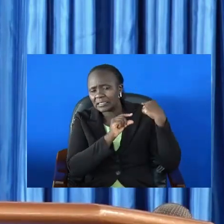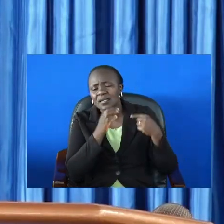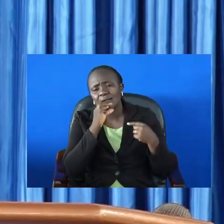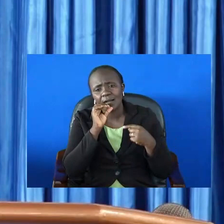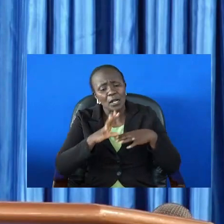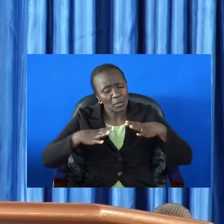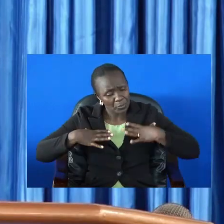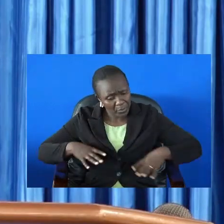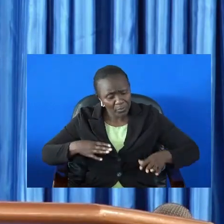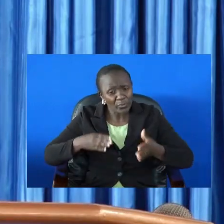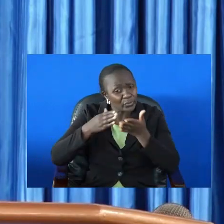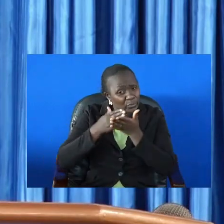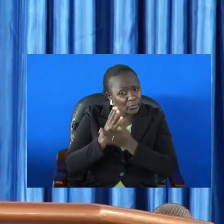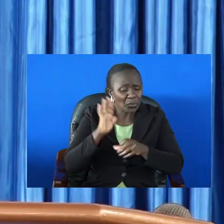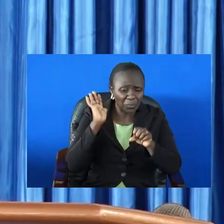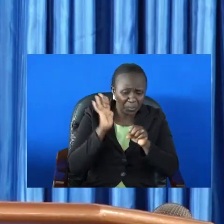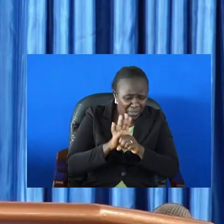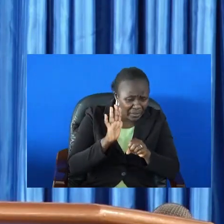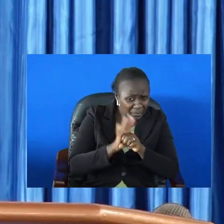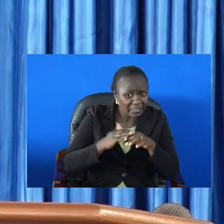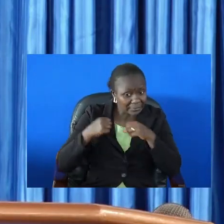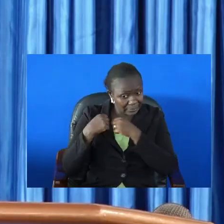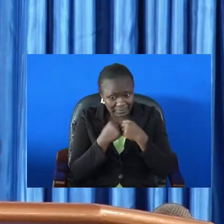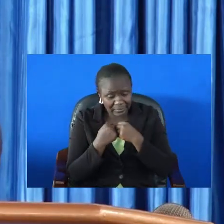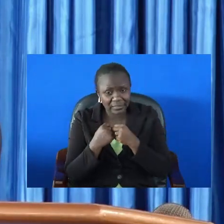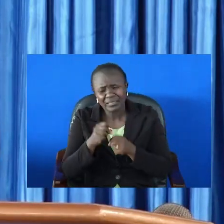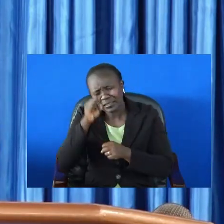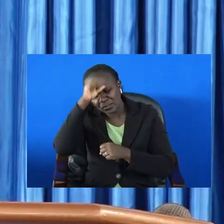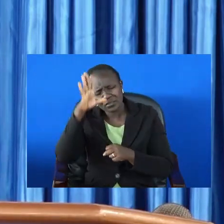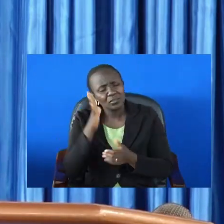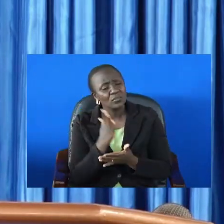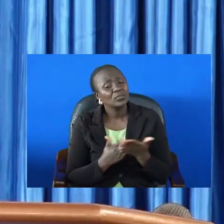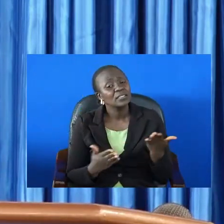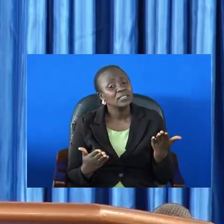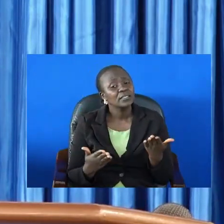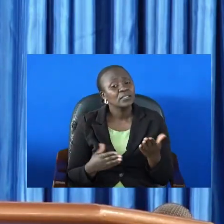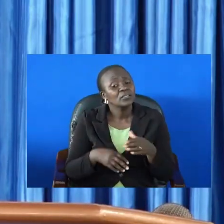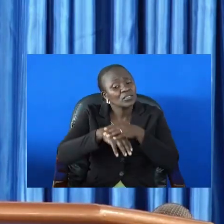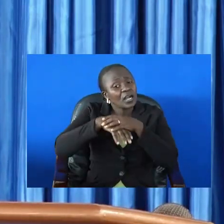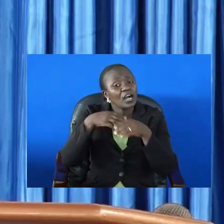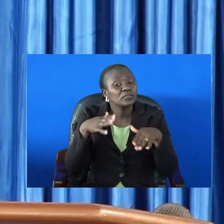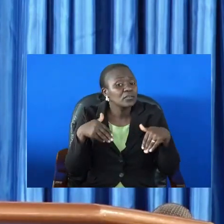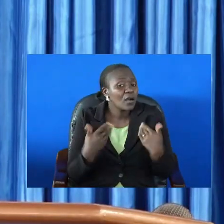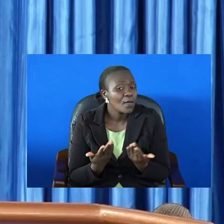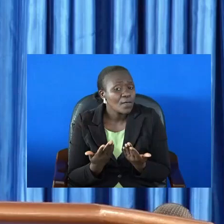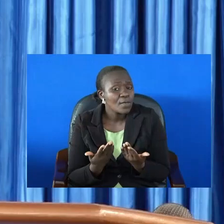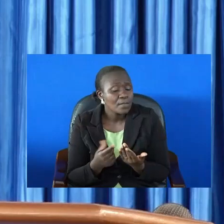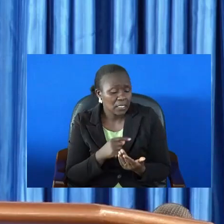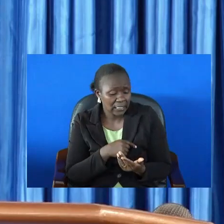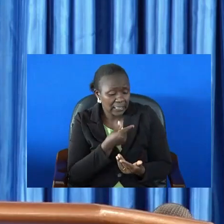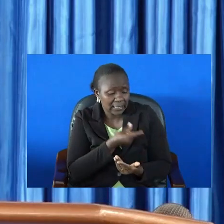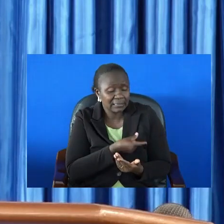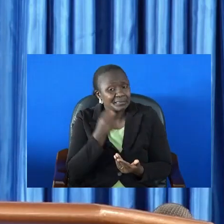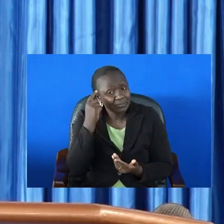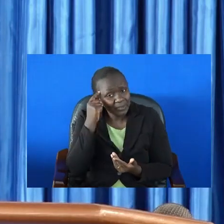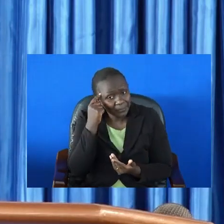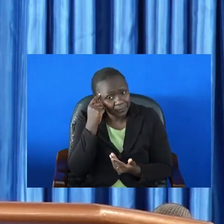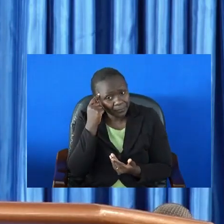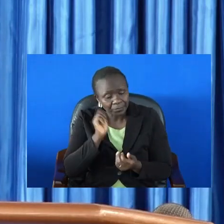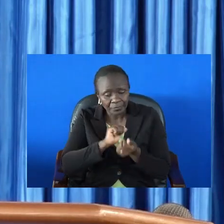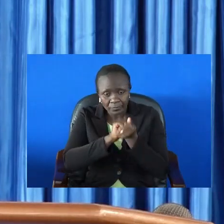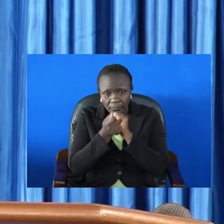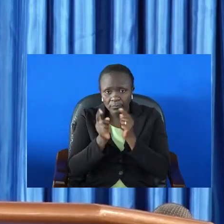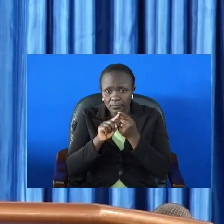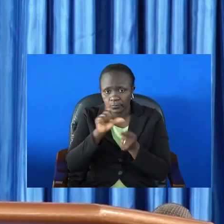people who have gone through many challenges. They are wondering, what can I do to come out of this guilty conscience? Turn to the